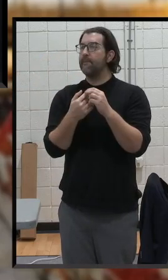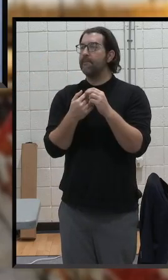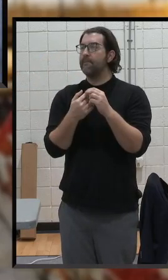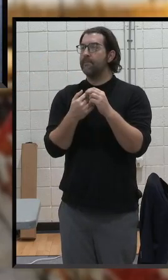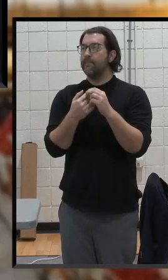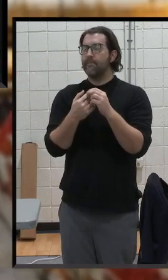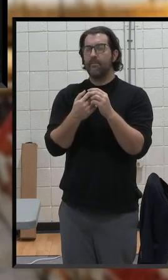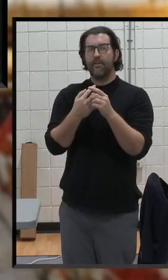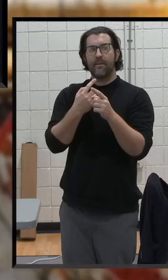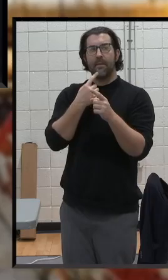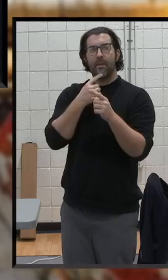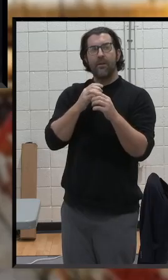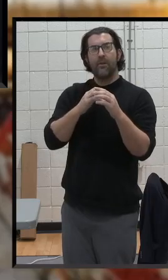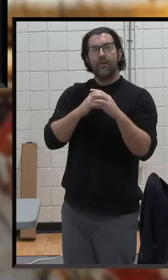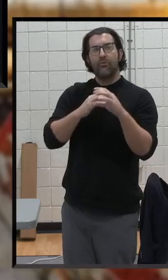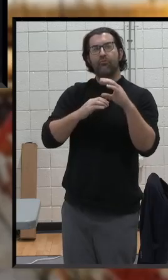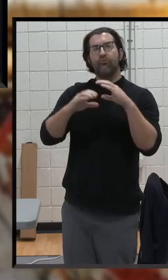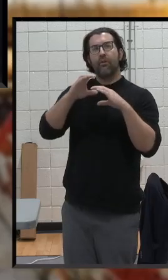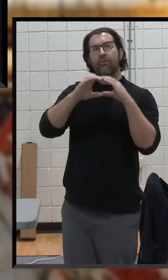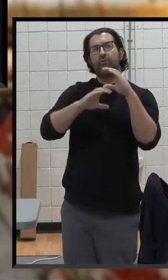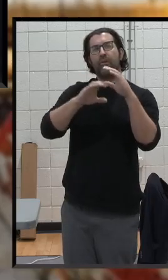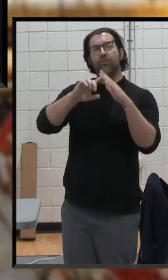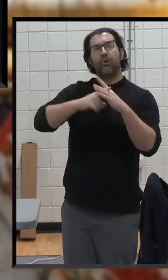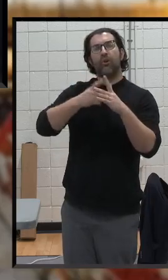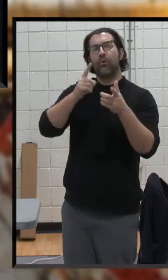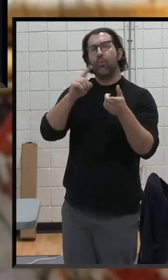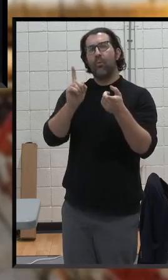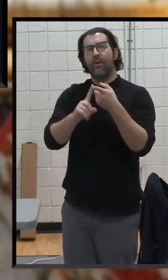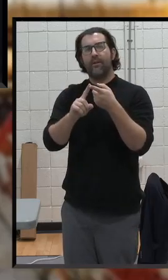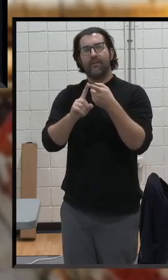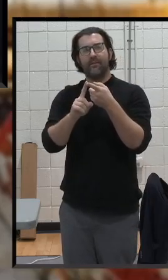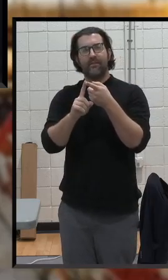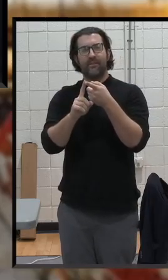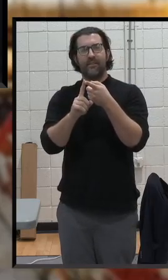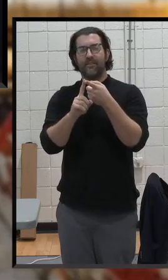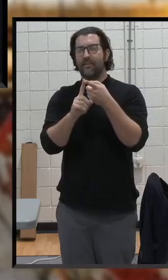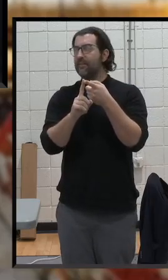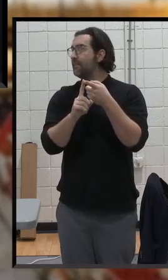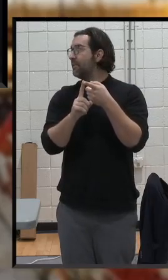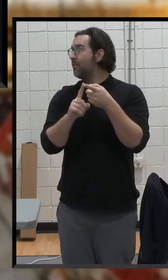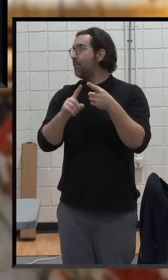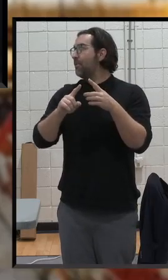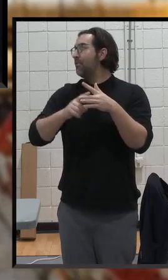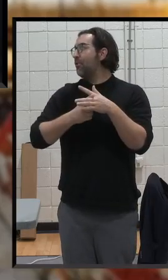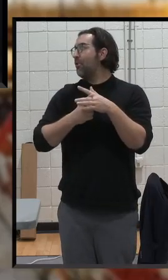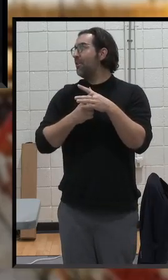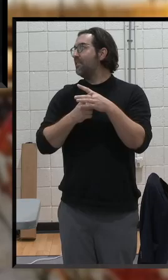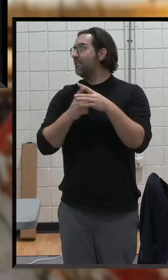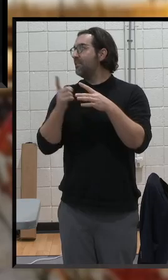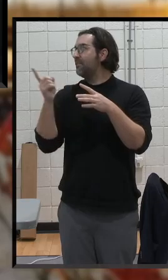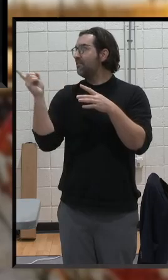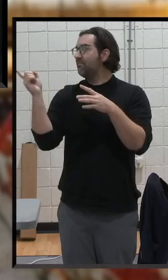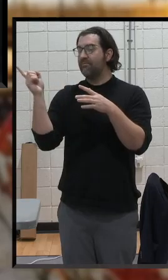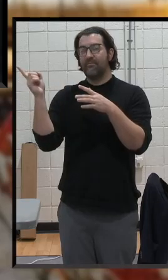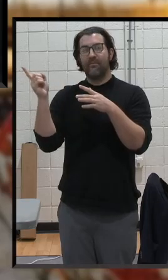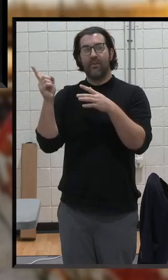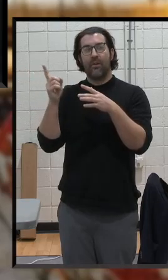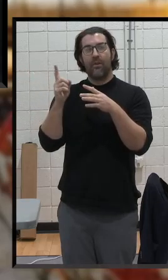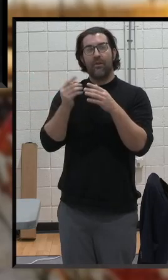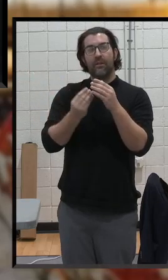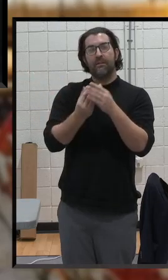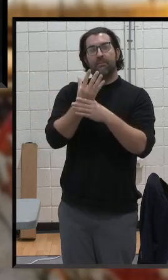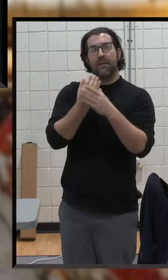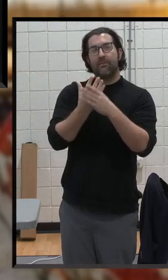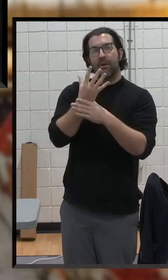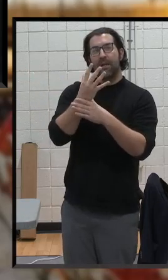The question is, when does construction start? And we're currently looking to start construction in